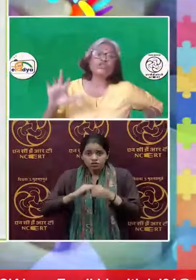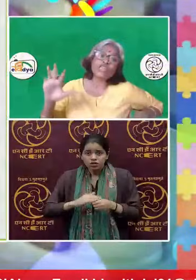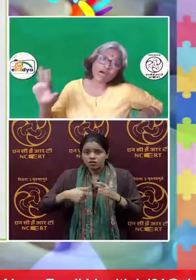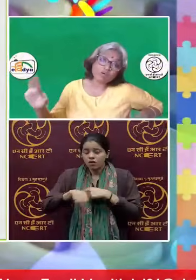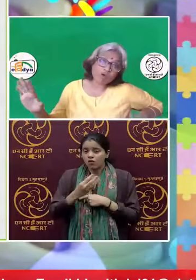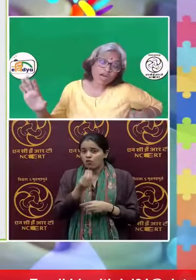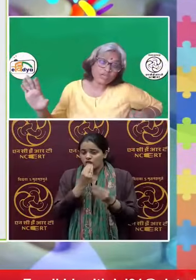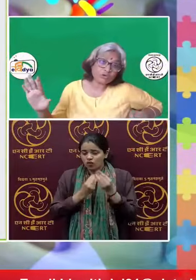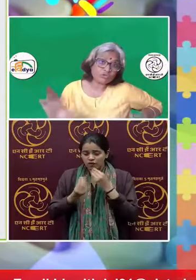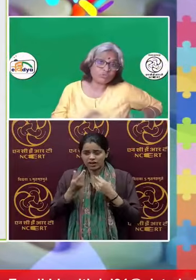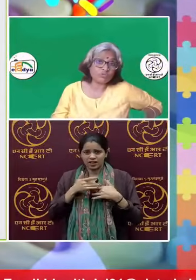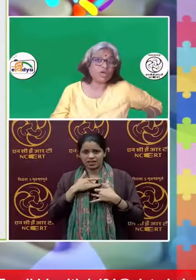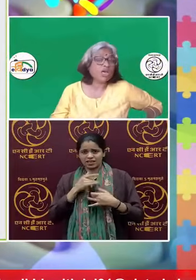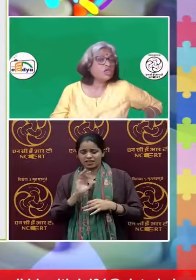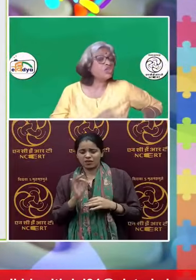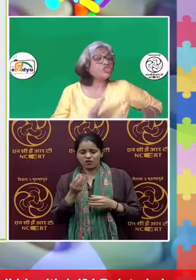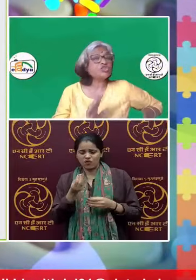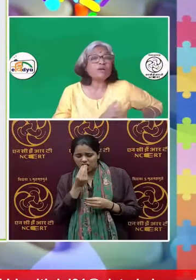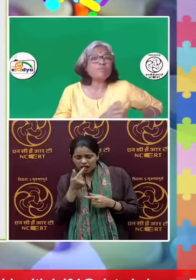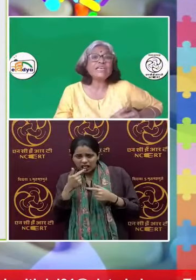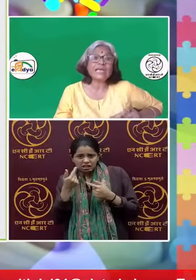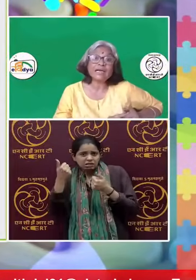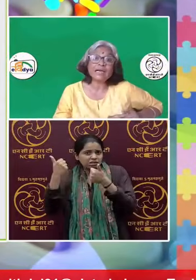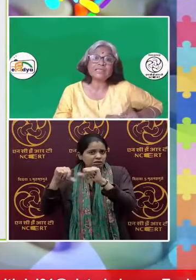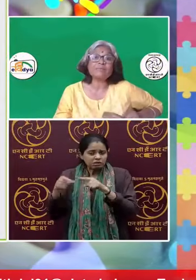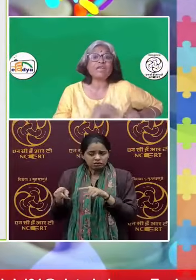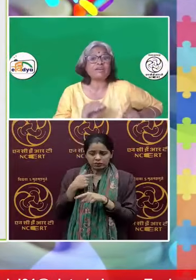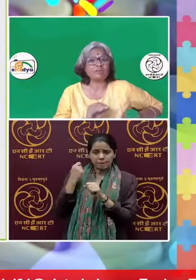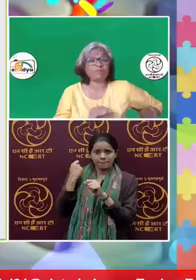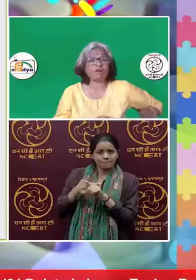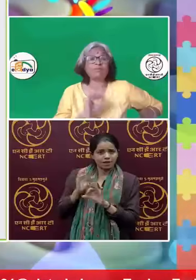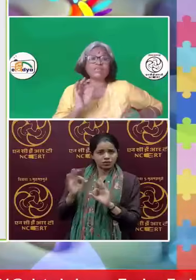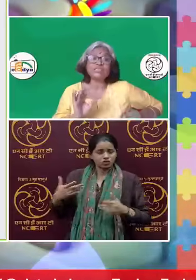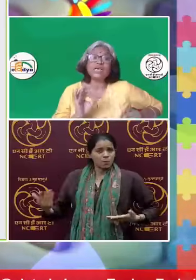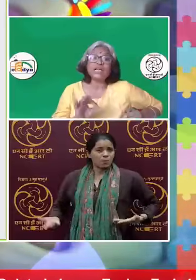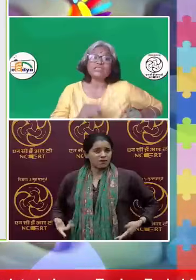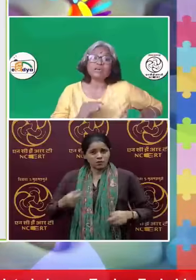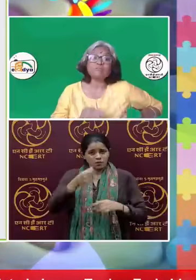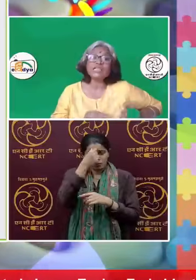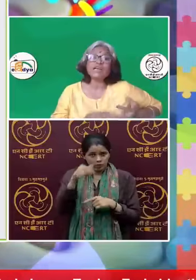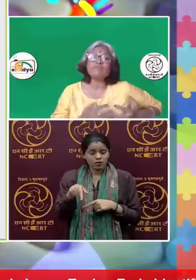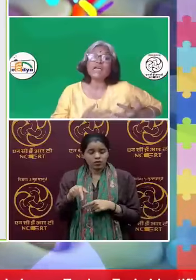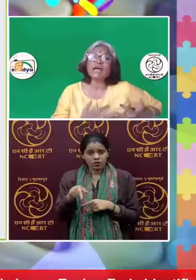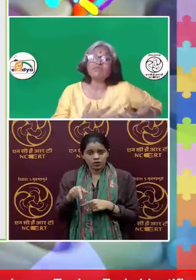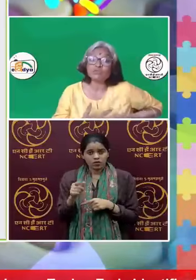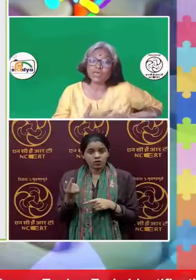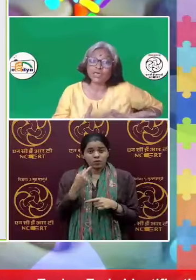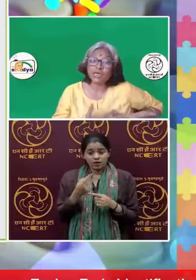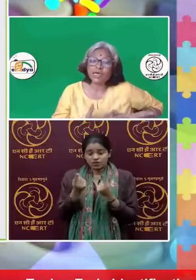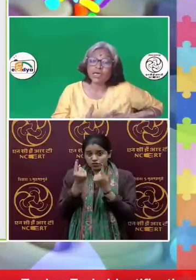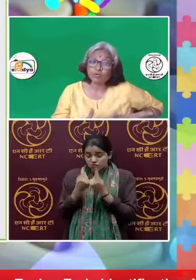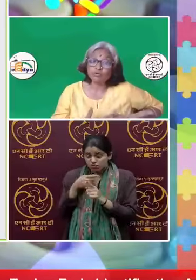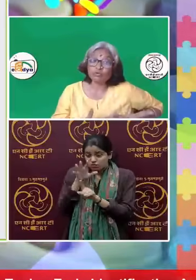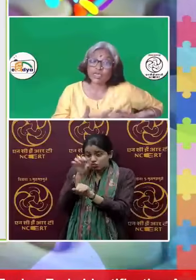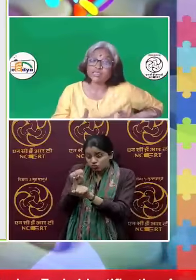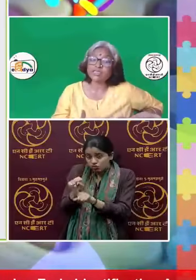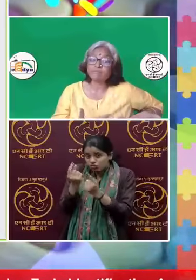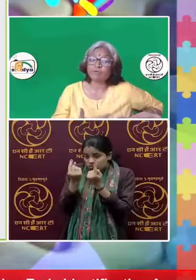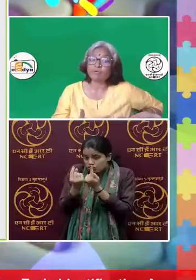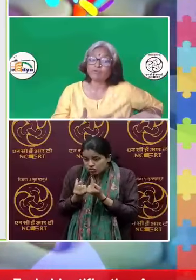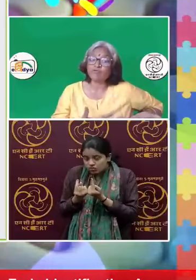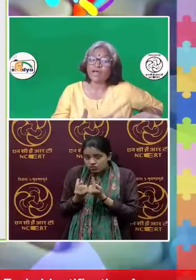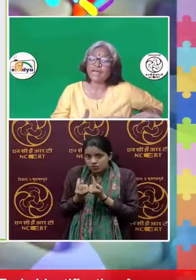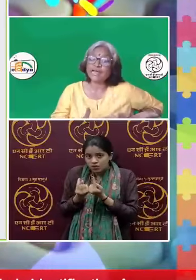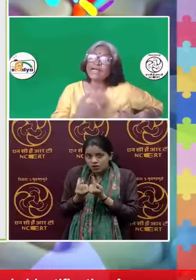food. So they avoid those food. It should not be taken as a behavior problem. It is something that we have to really do